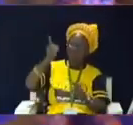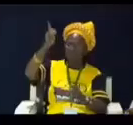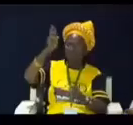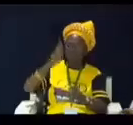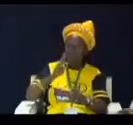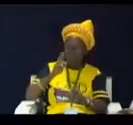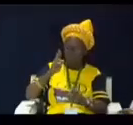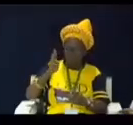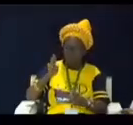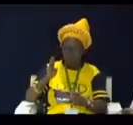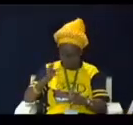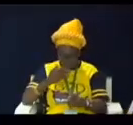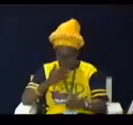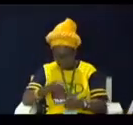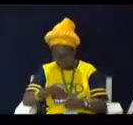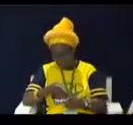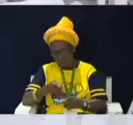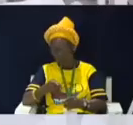Judah's